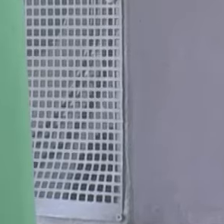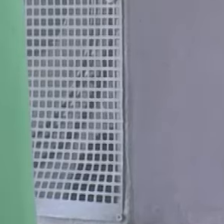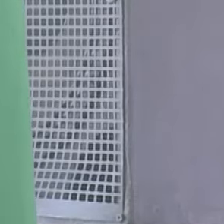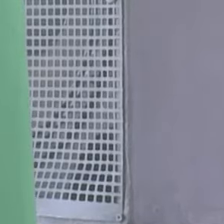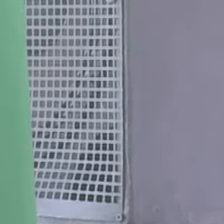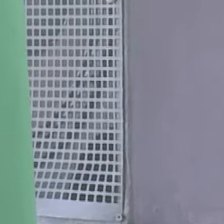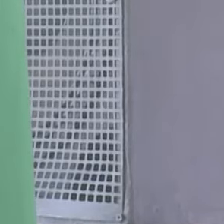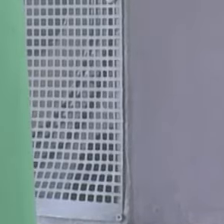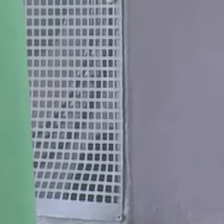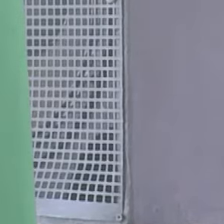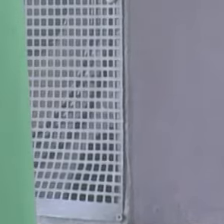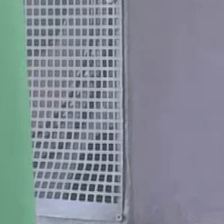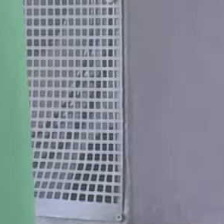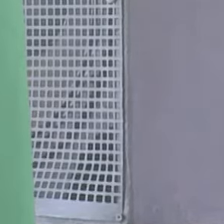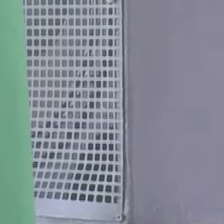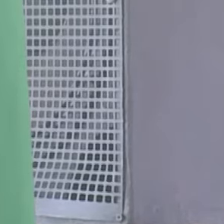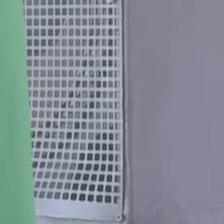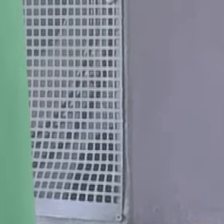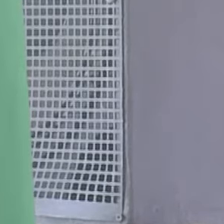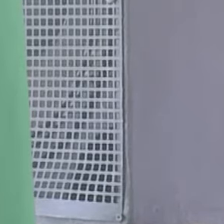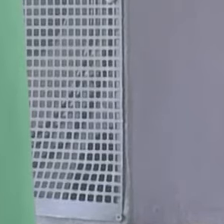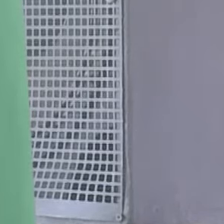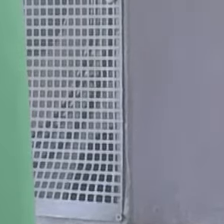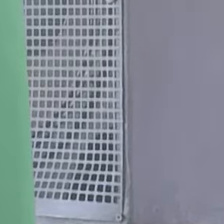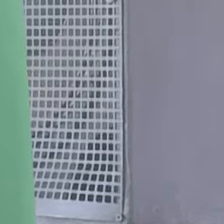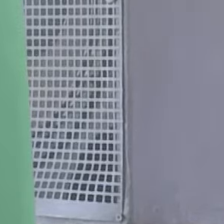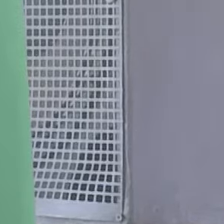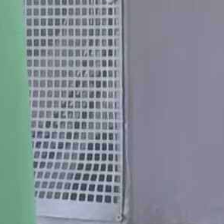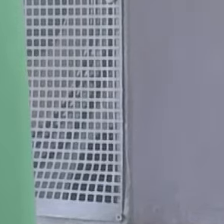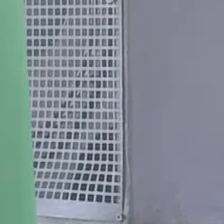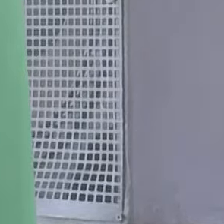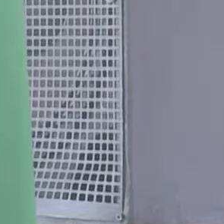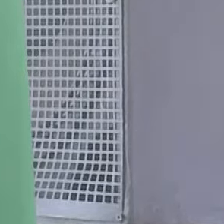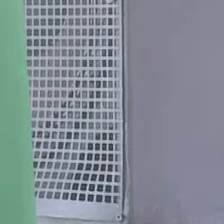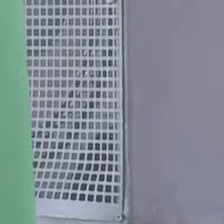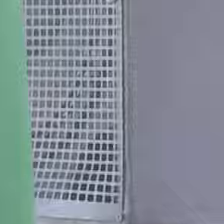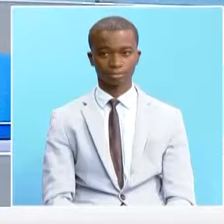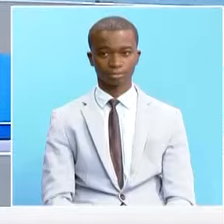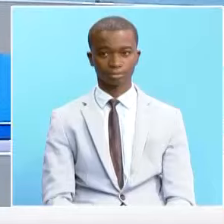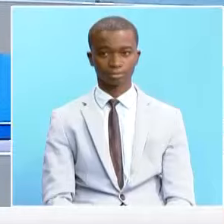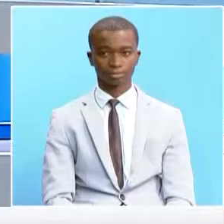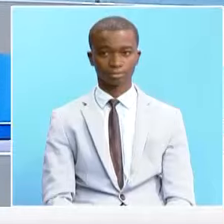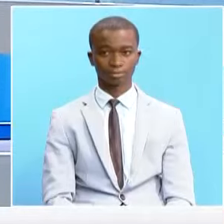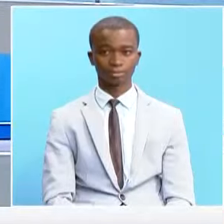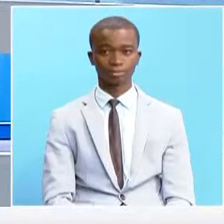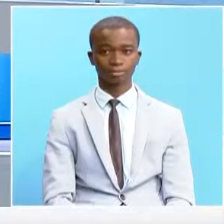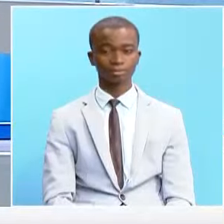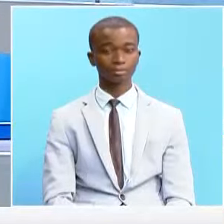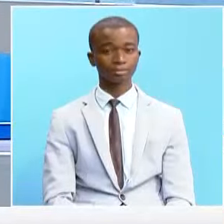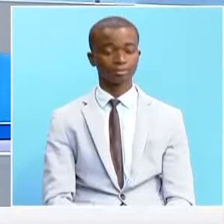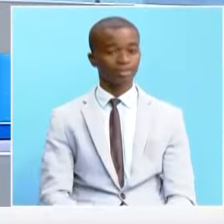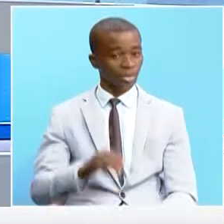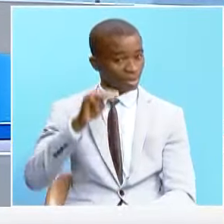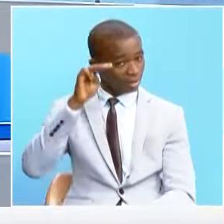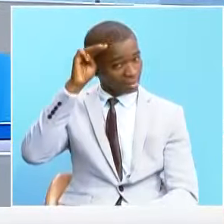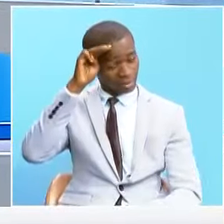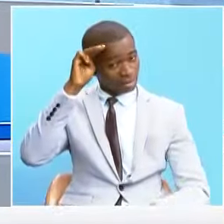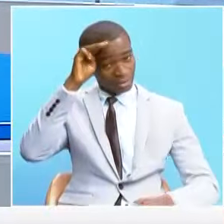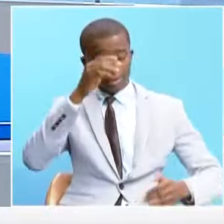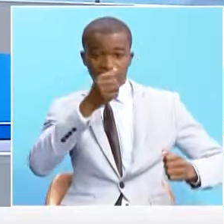in the Fight Against Human Trafficking. Sarah Miti reporting for ZANIS in Lusaka. Across the borders, Ministry